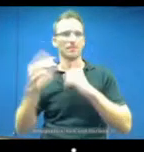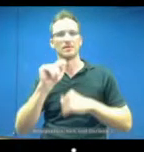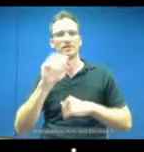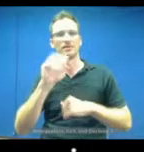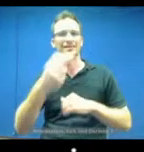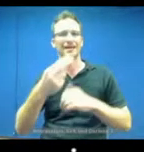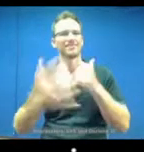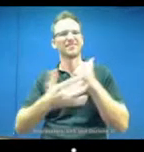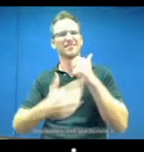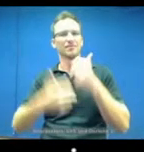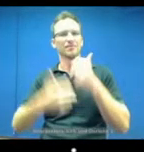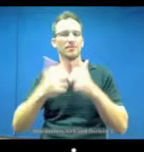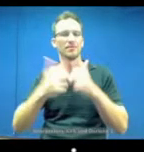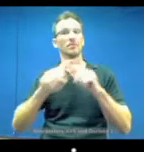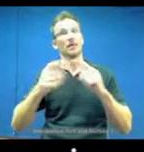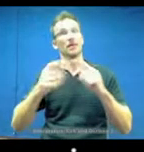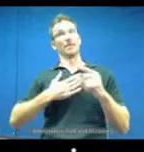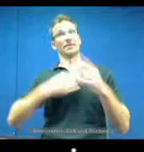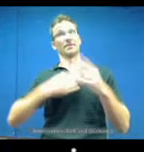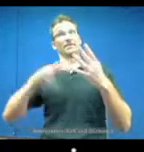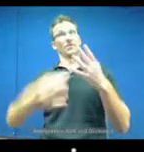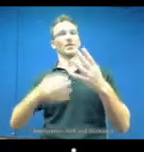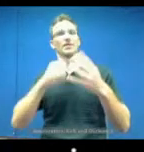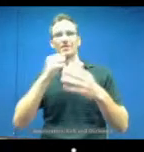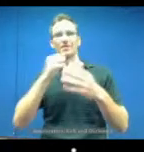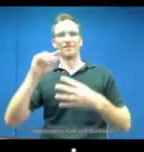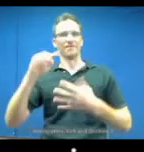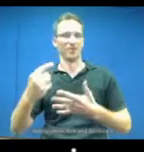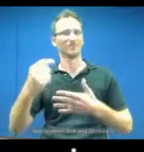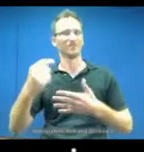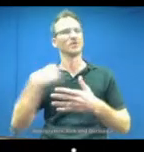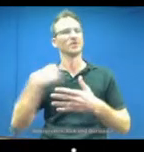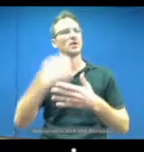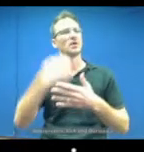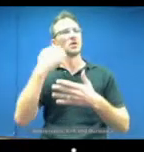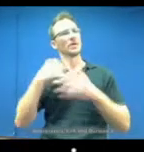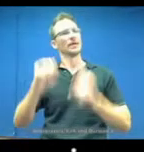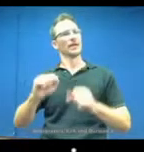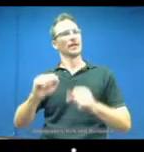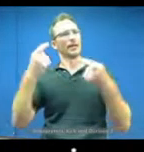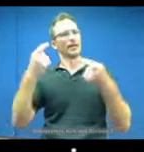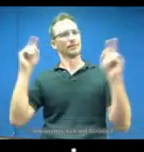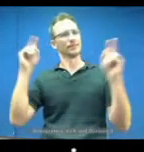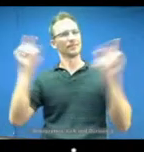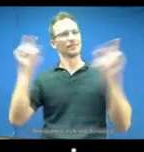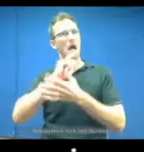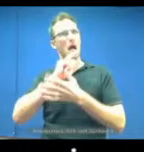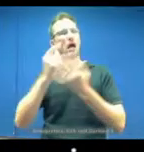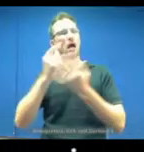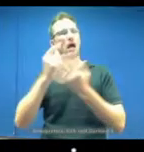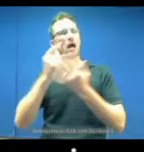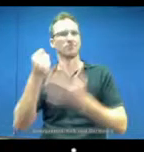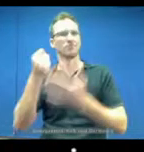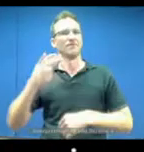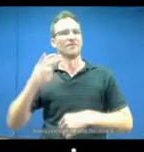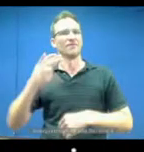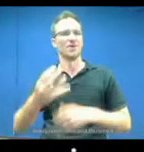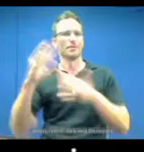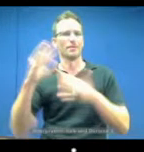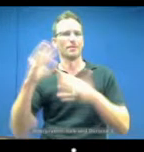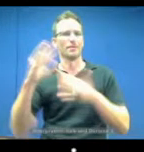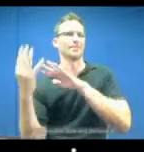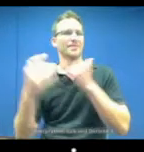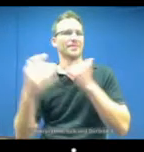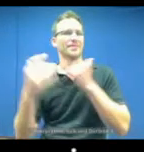the first one that happened on, because we know we can do it right. So thank you very much, and I'll give it back to you, Carolyn.